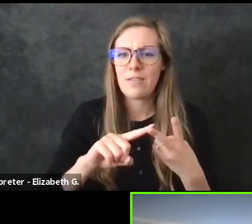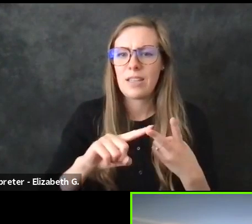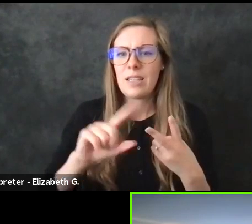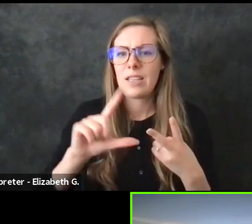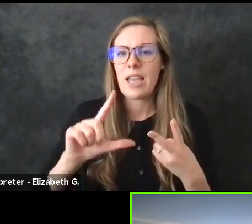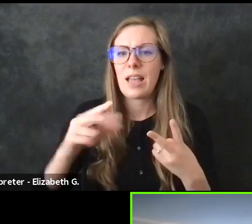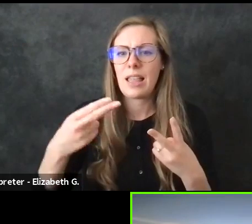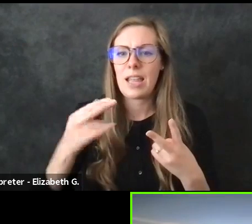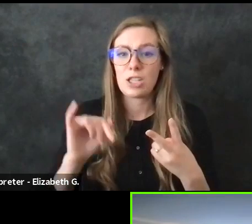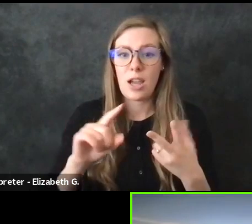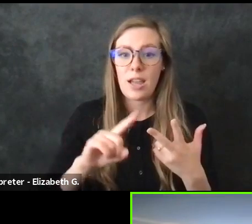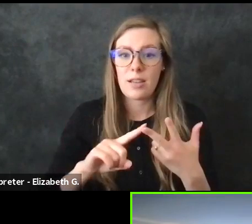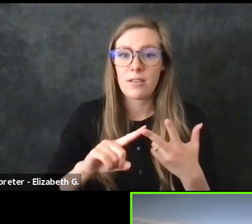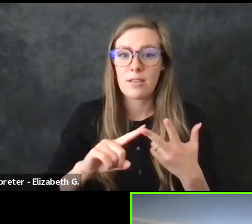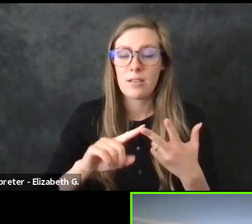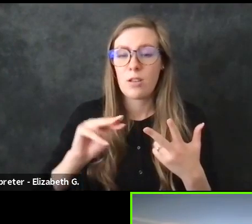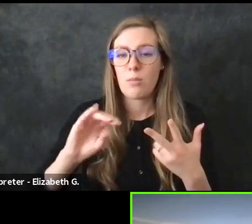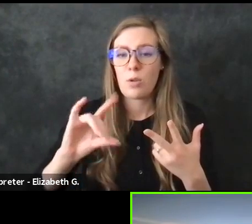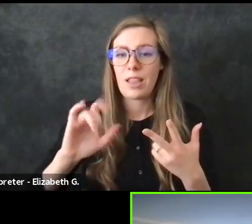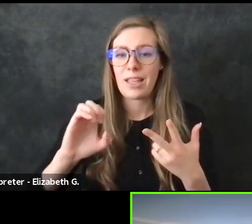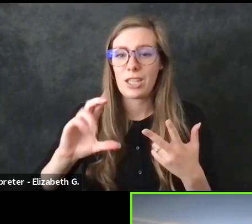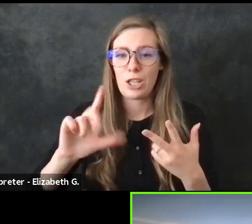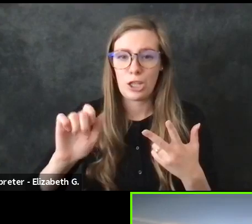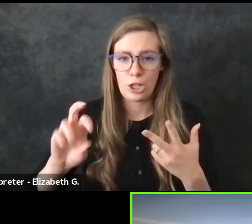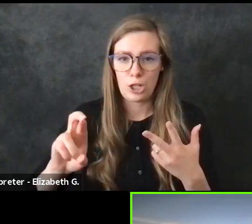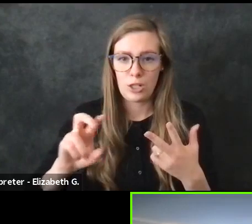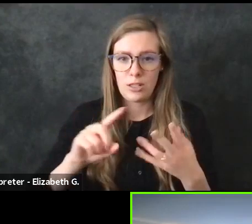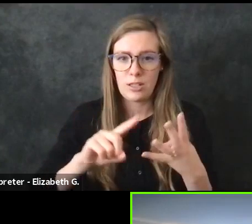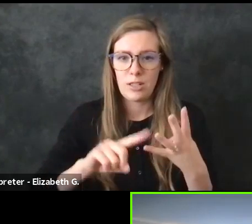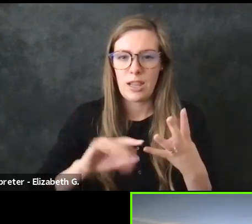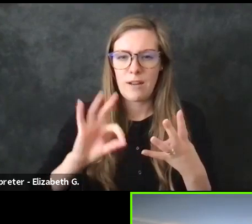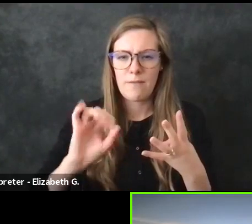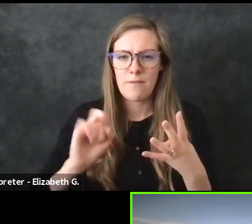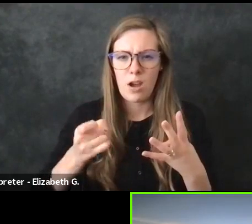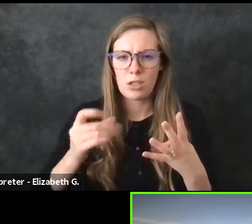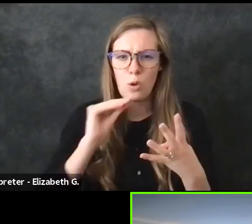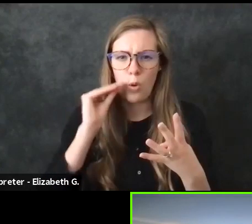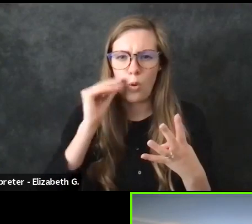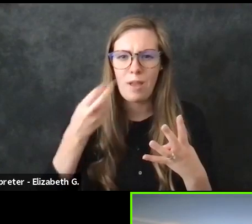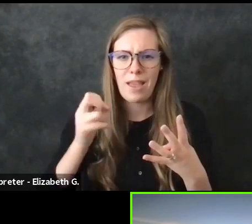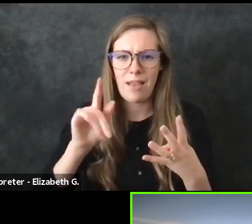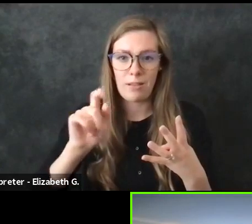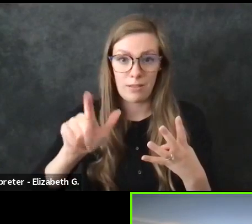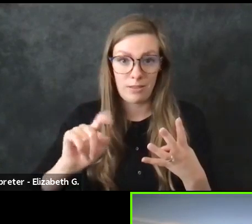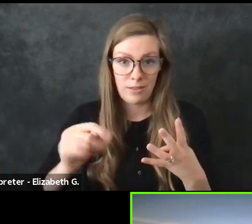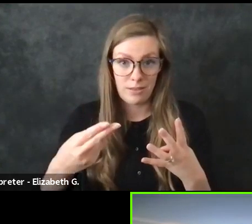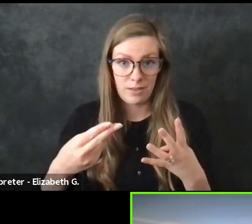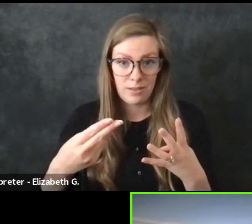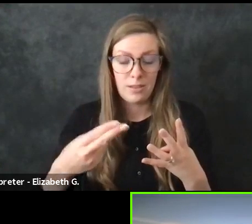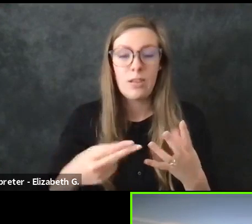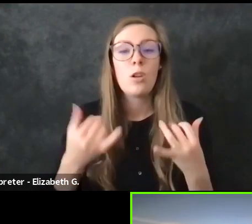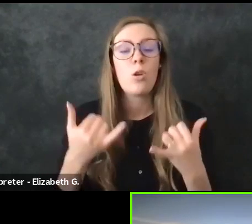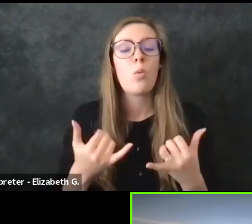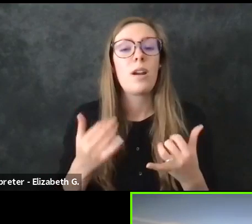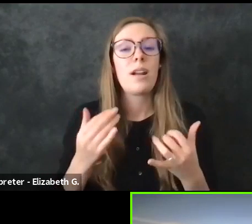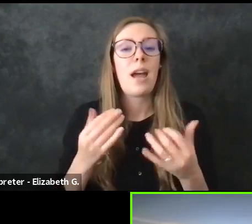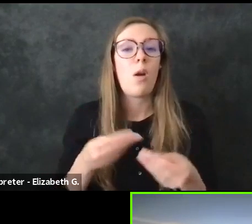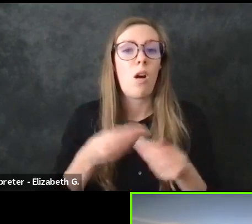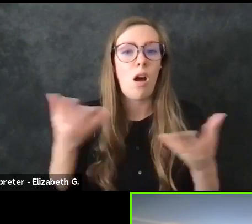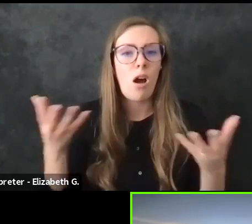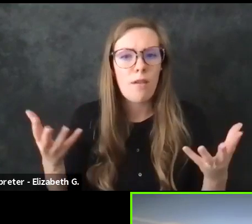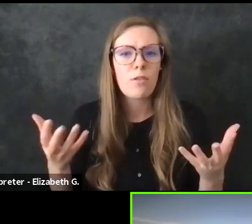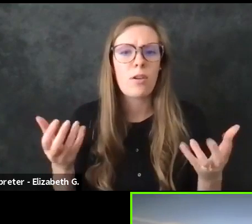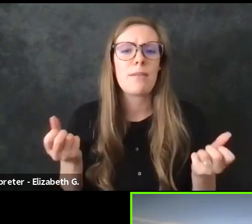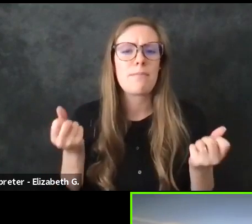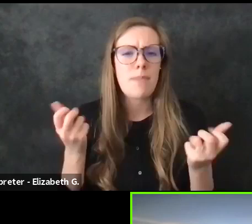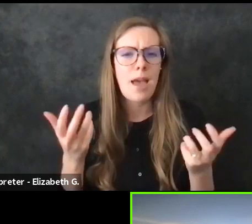OptumServe, Molecular Matrix, and Fox Home Health. We're now offering expanded COVID-19 testing services throughout the county